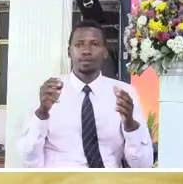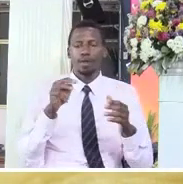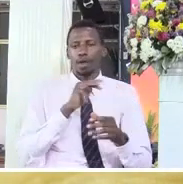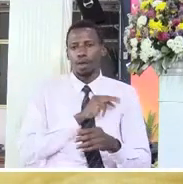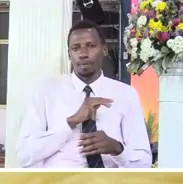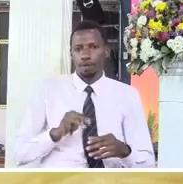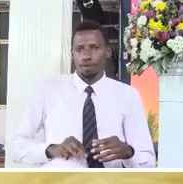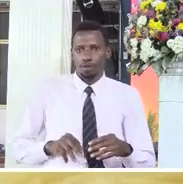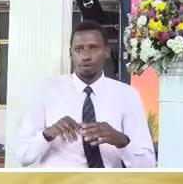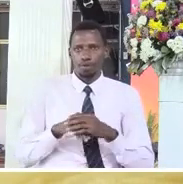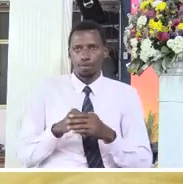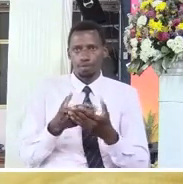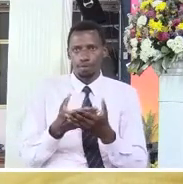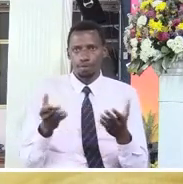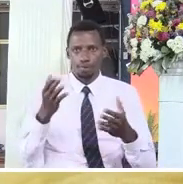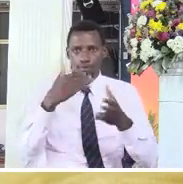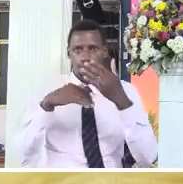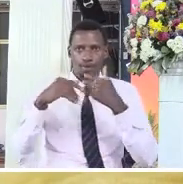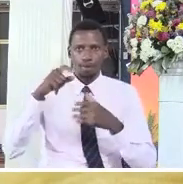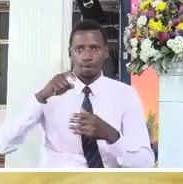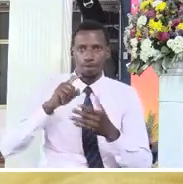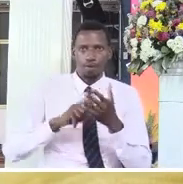the campuses needs resources.